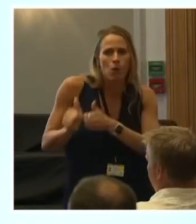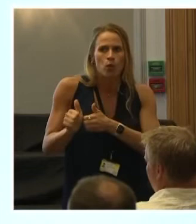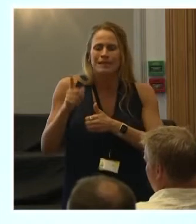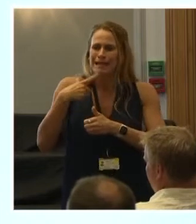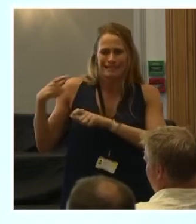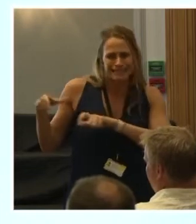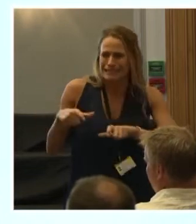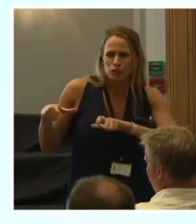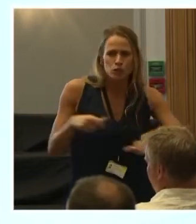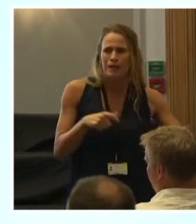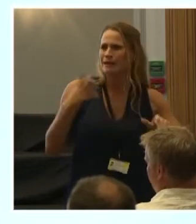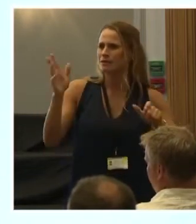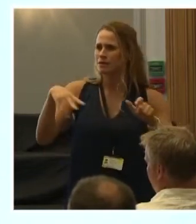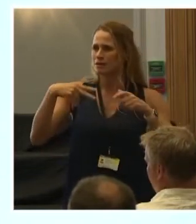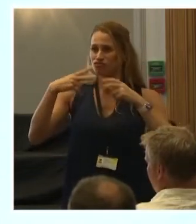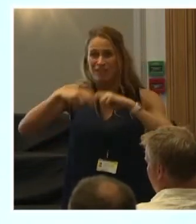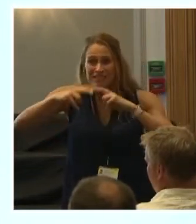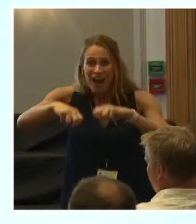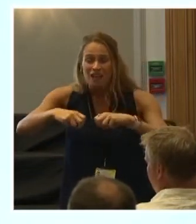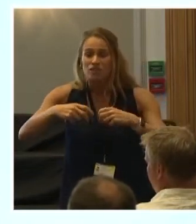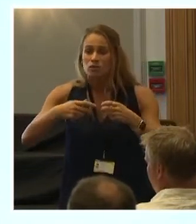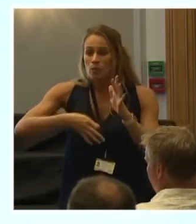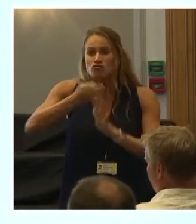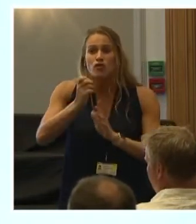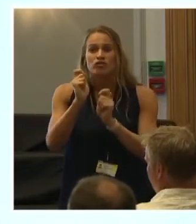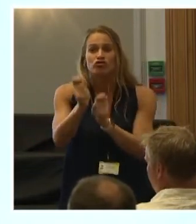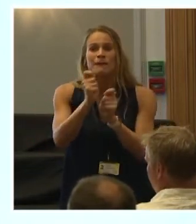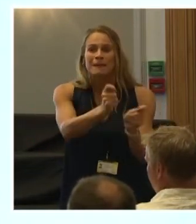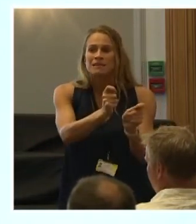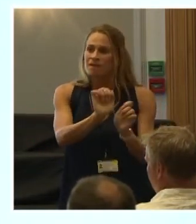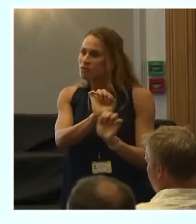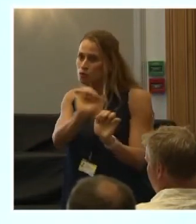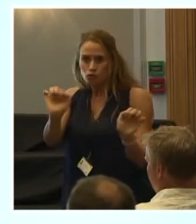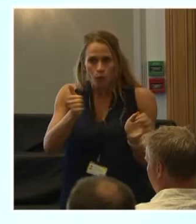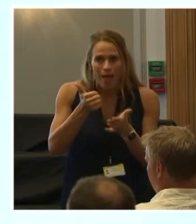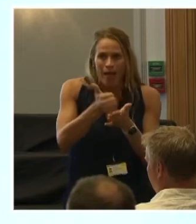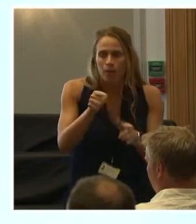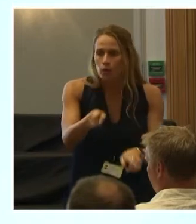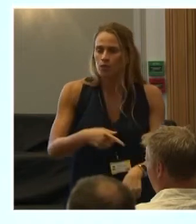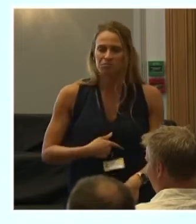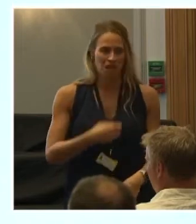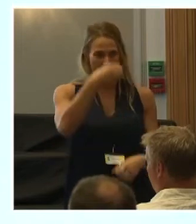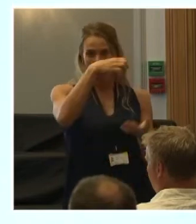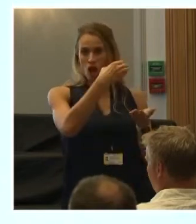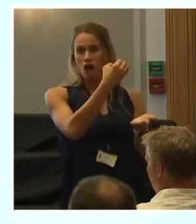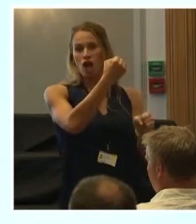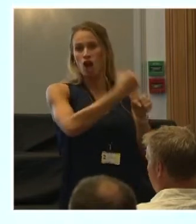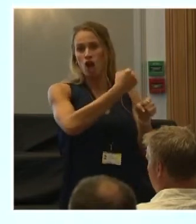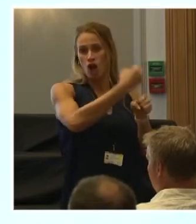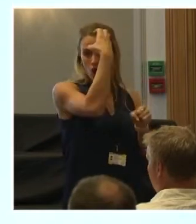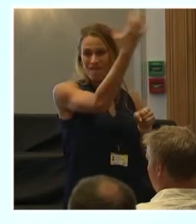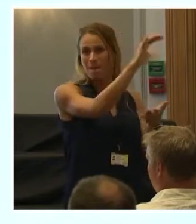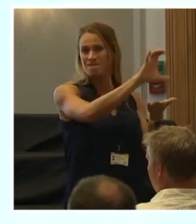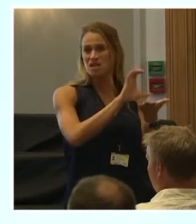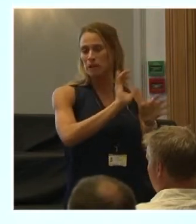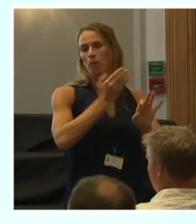of treatments on your behalf. And we are still a charity that receives no government funding, and we need your support